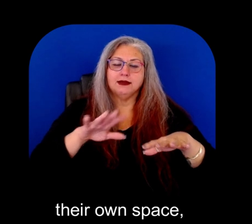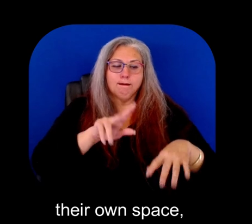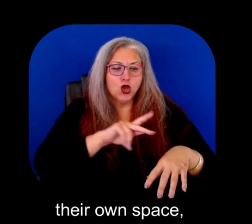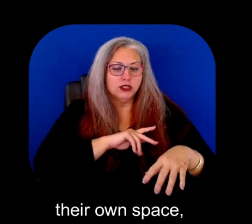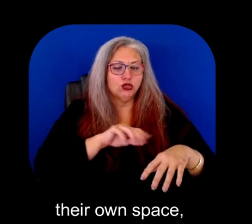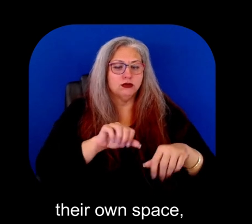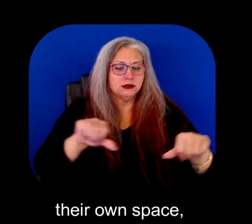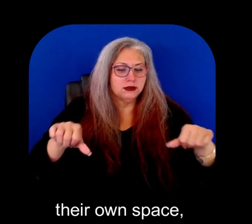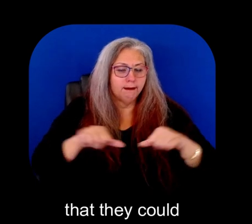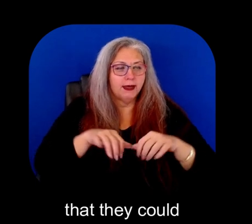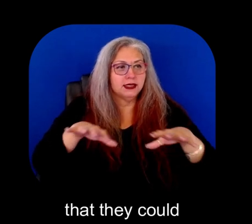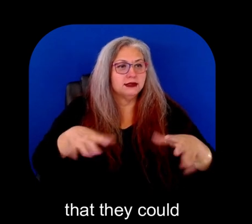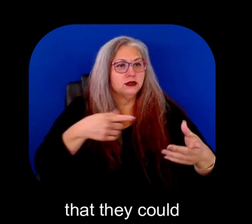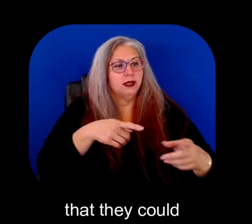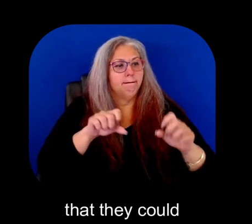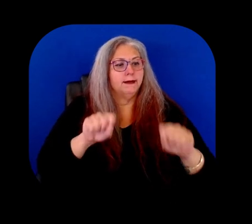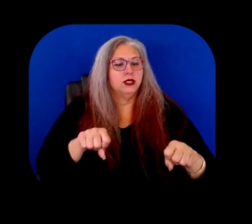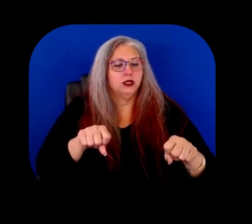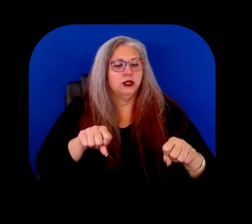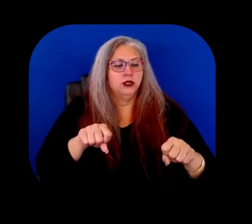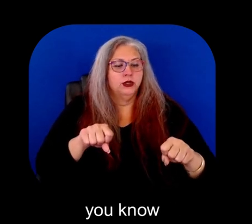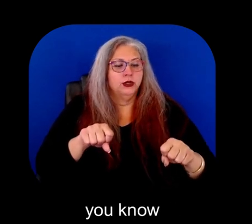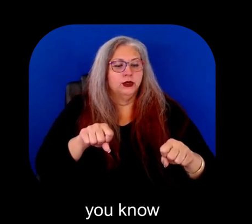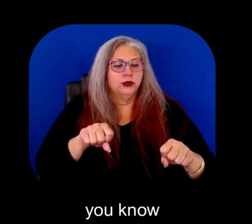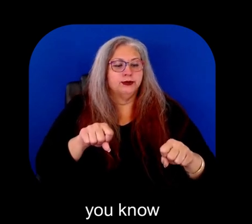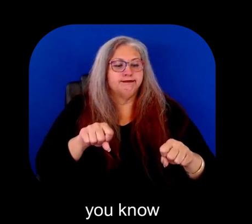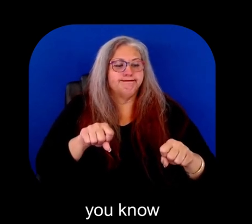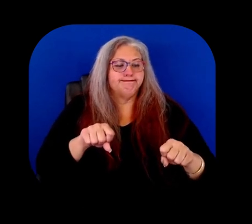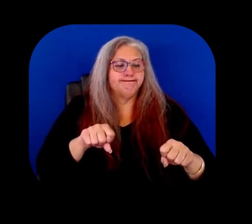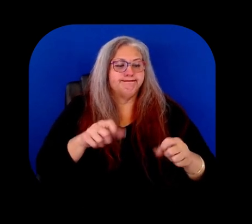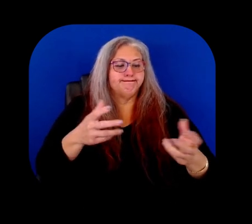personal space. So that they could,